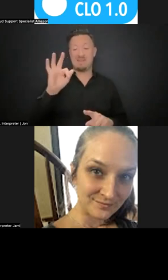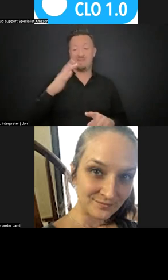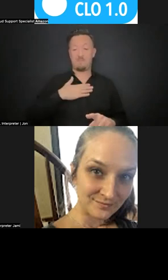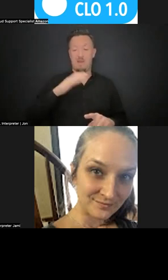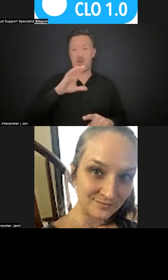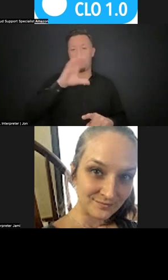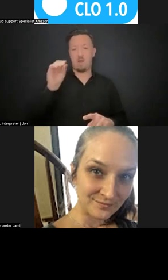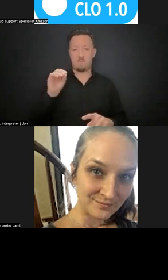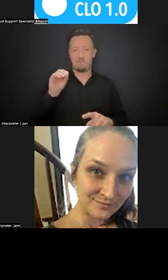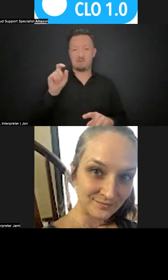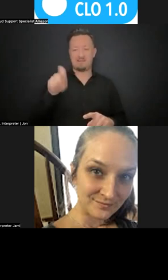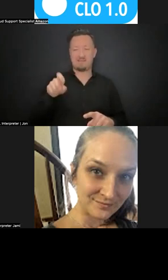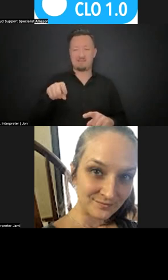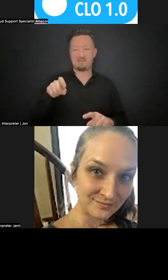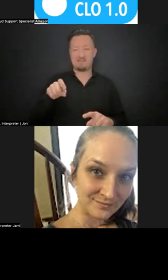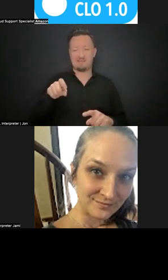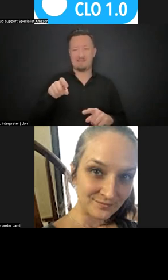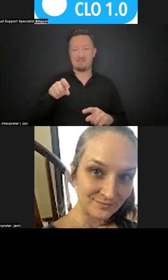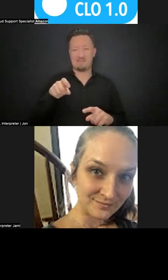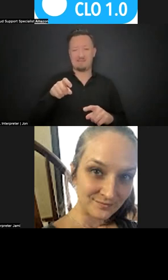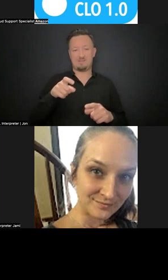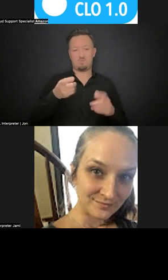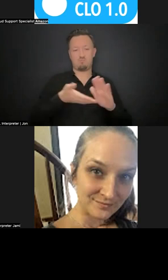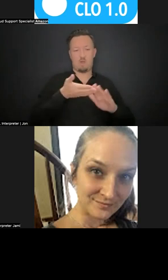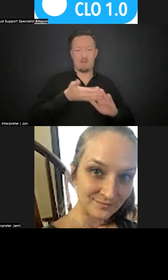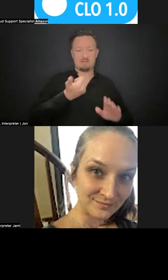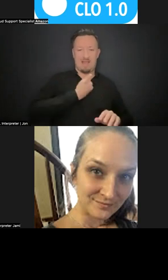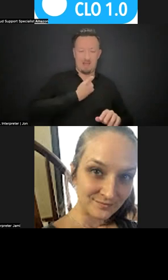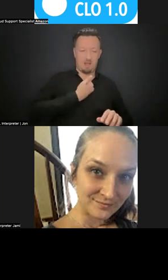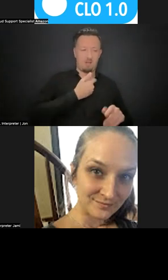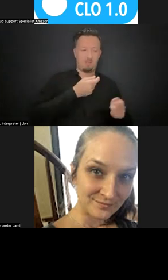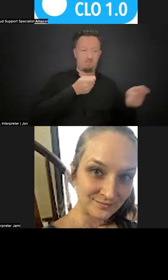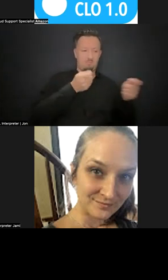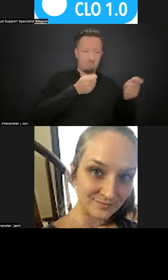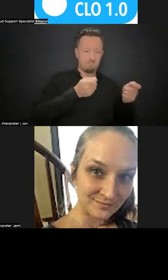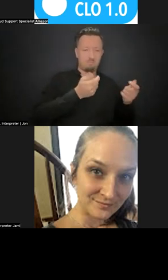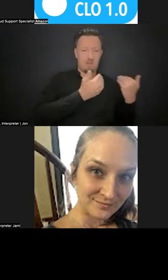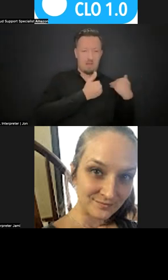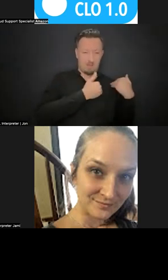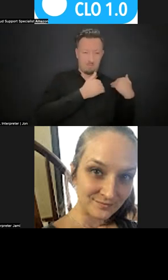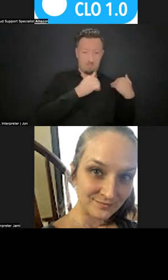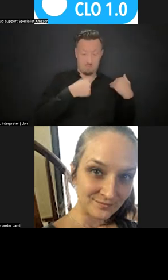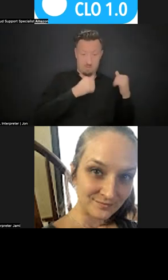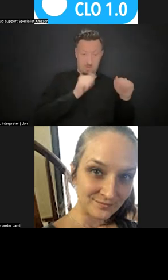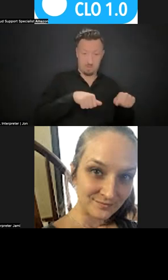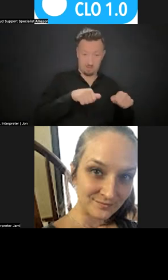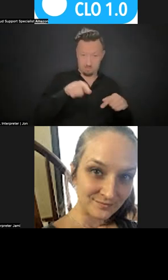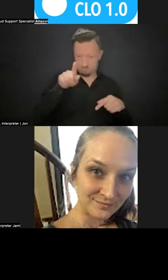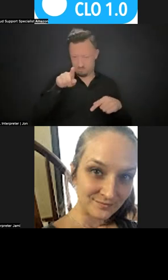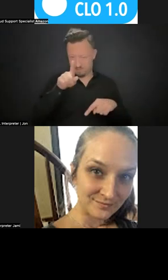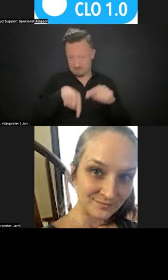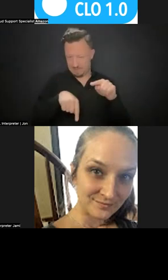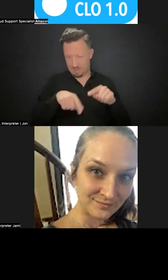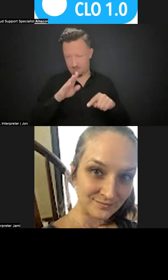their entire tech stack by themselves and sophisticated enough to take full responsibility. Can't be both of them, right? So one or